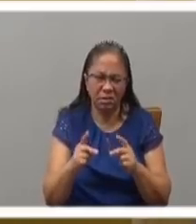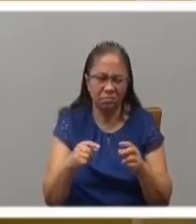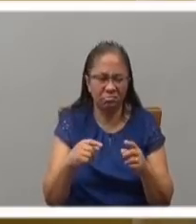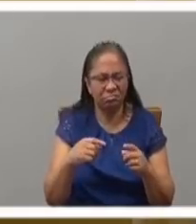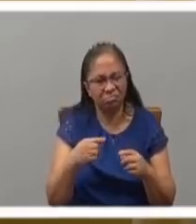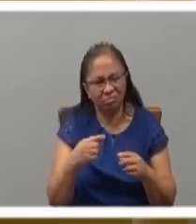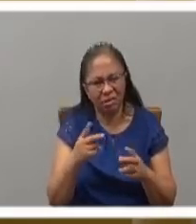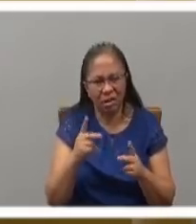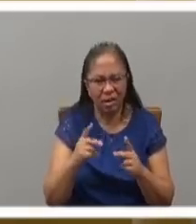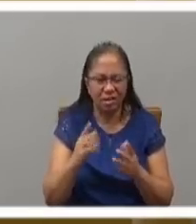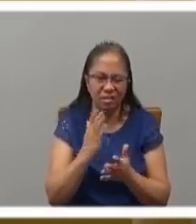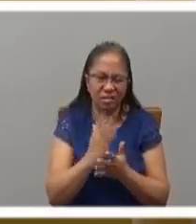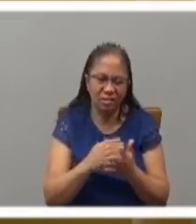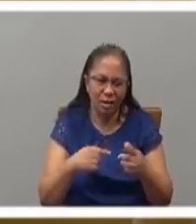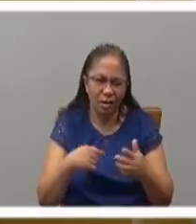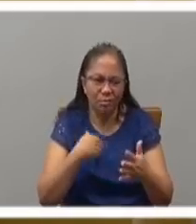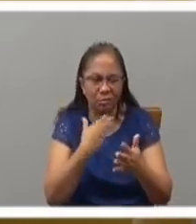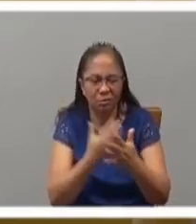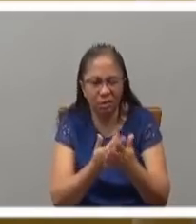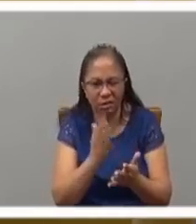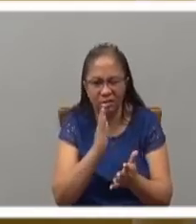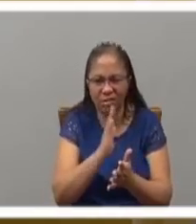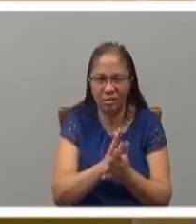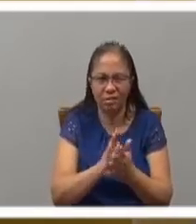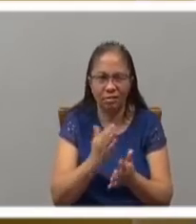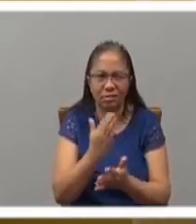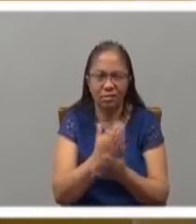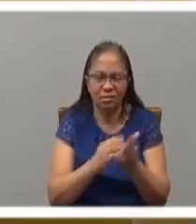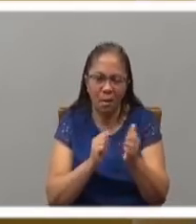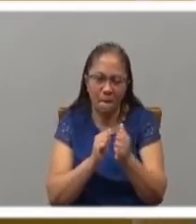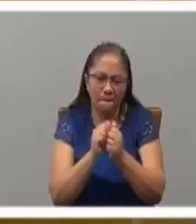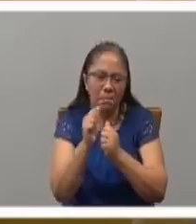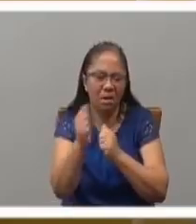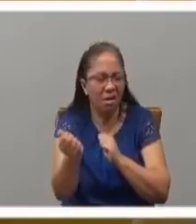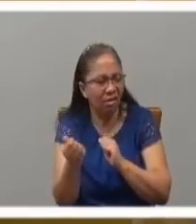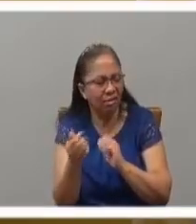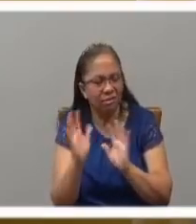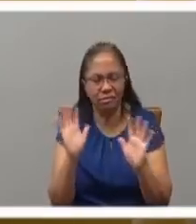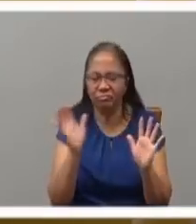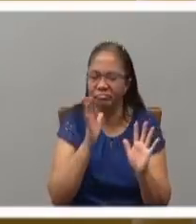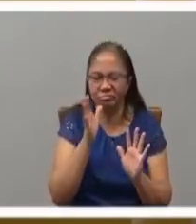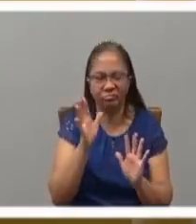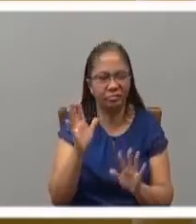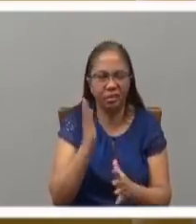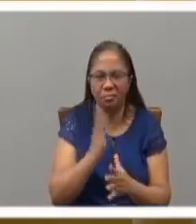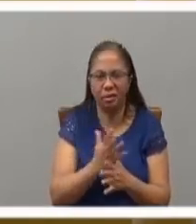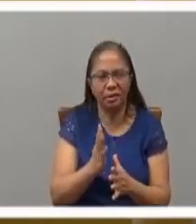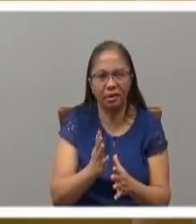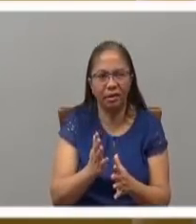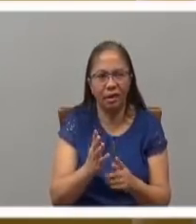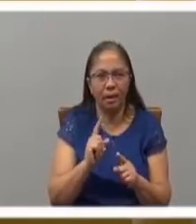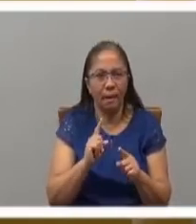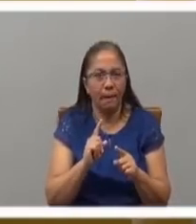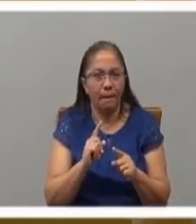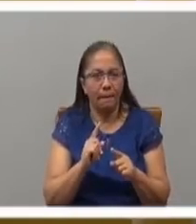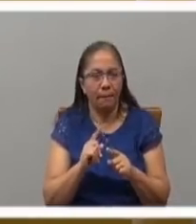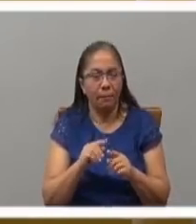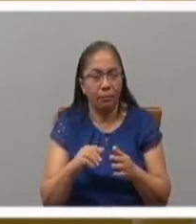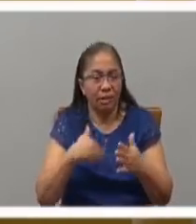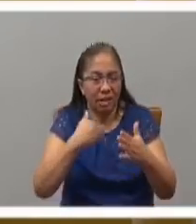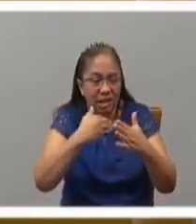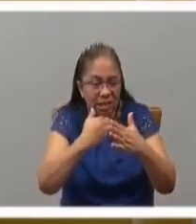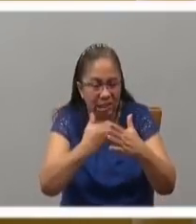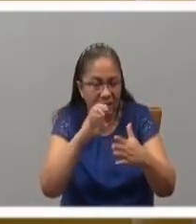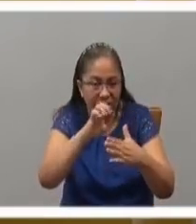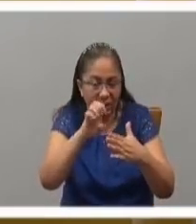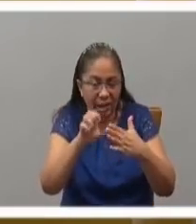in, people trickled out, people passed by, people were nonchalant. But by the time we got towards the end of